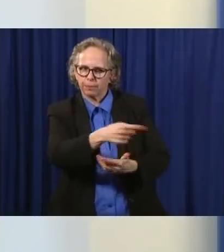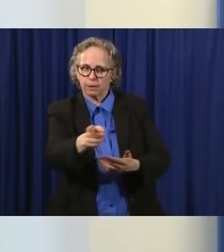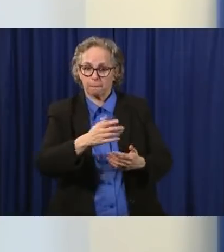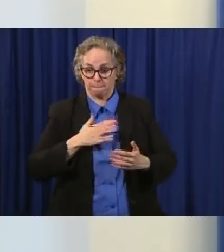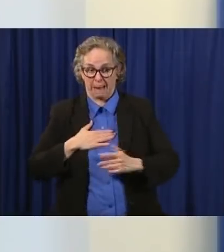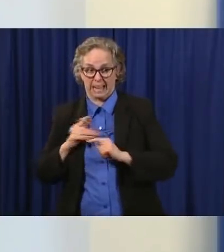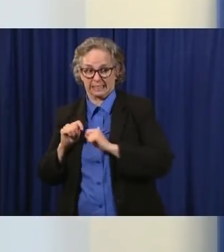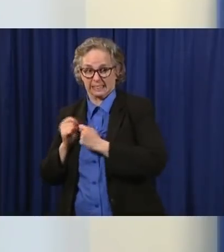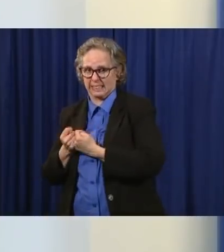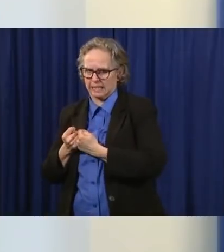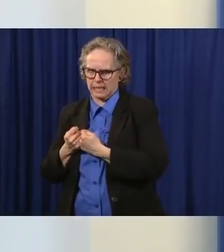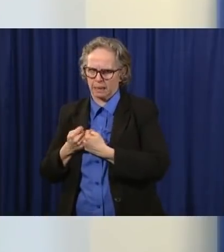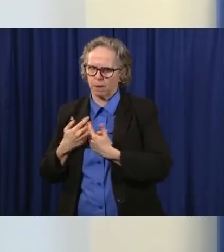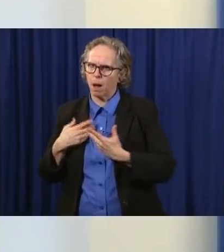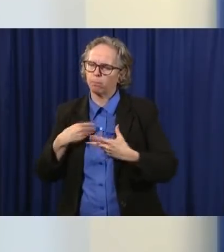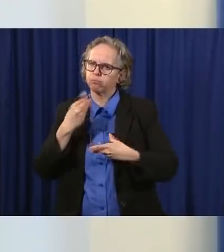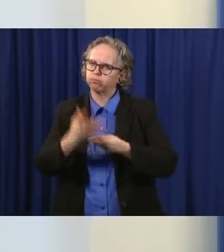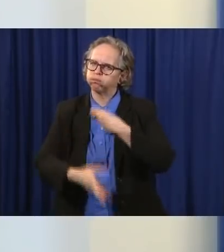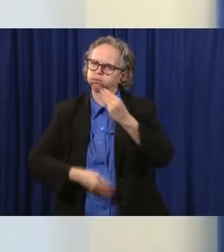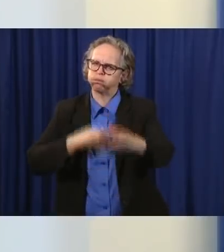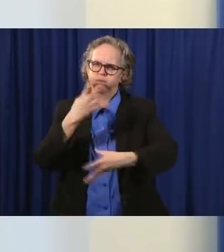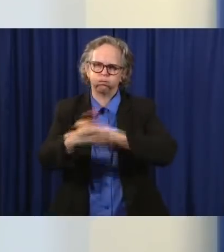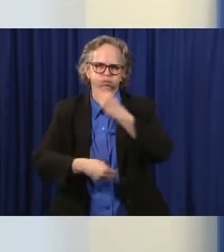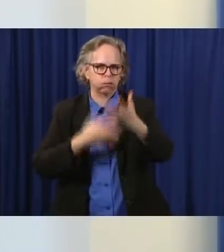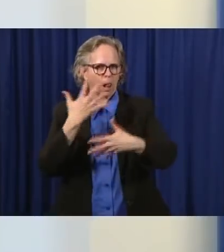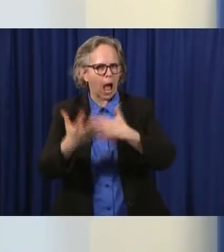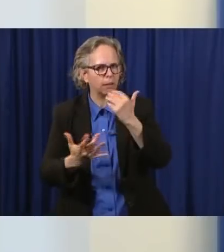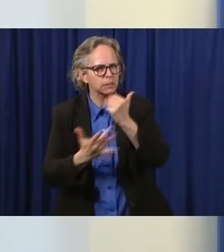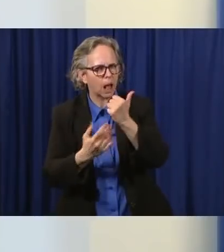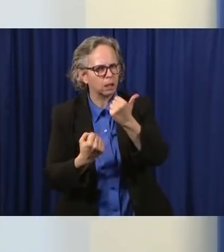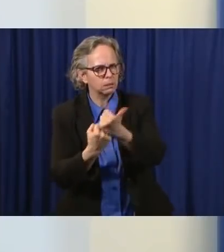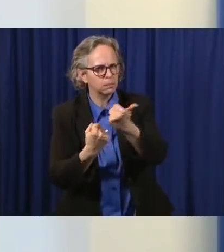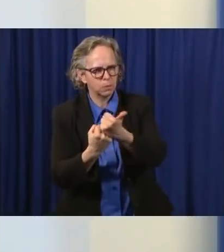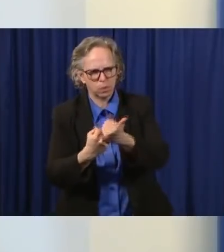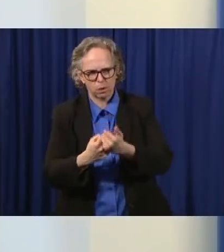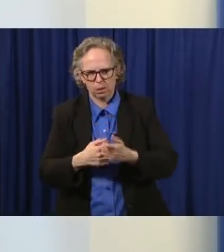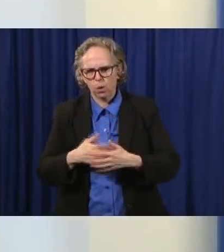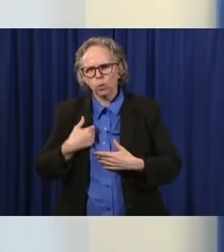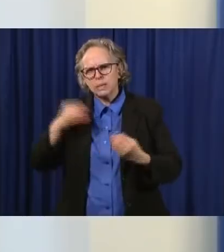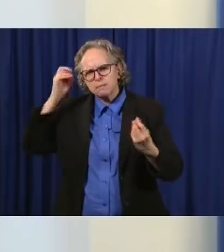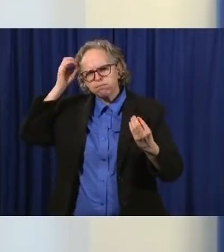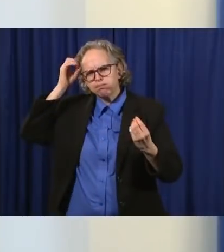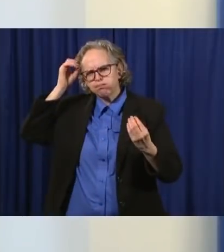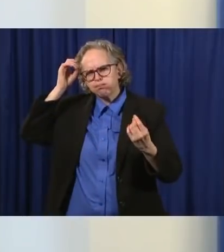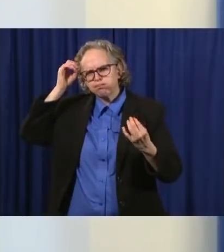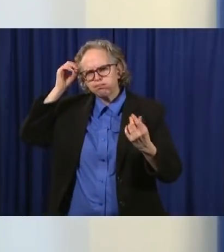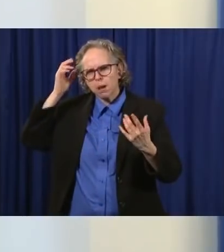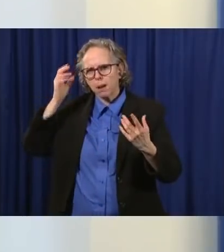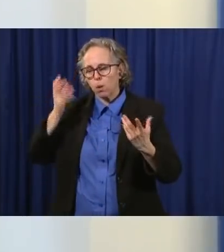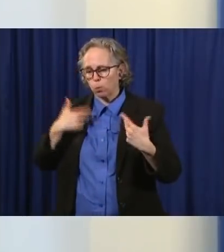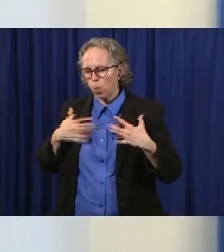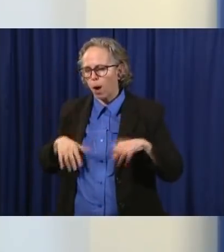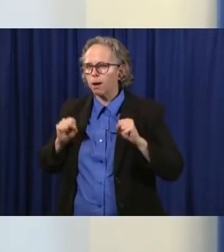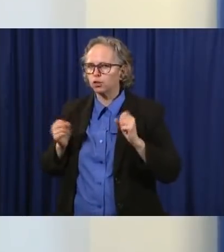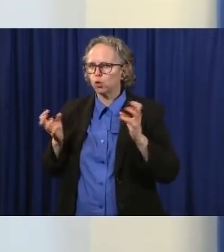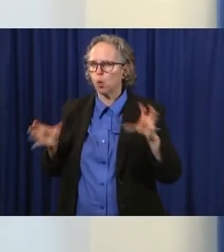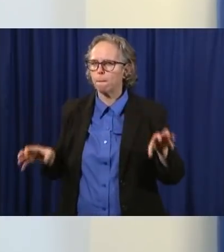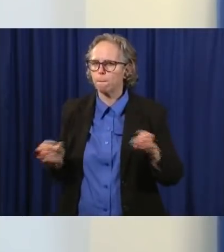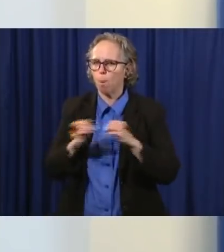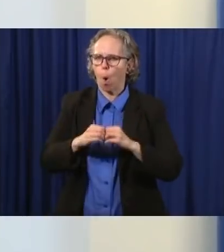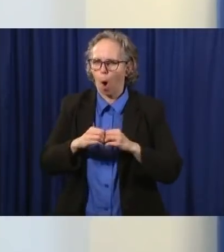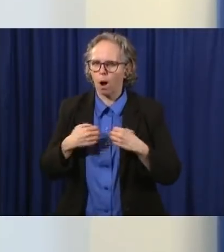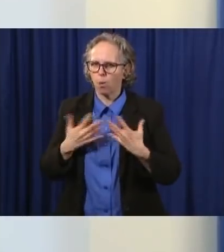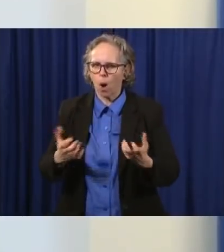but we're really looking at how we can do more. So stay tuned on that. It's